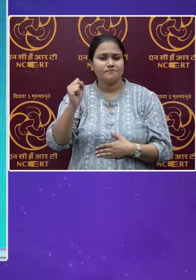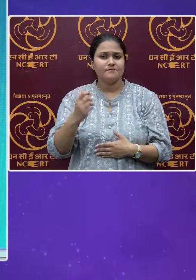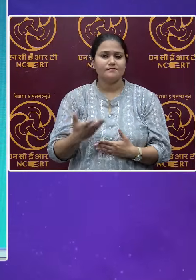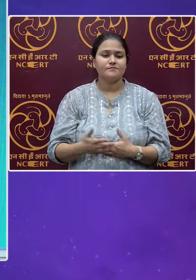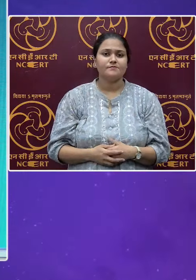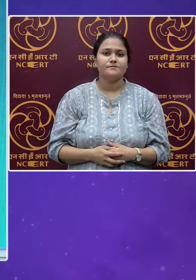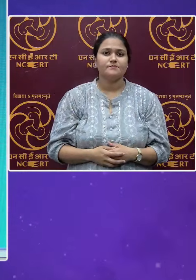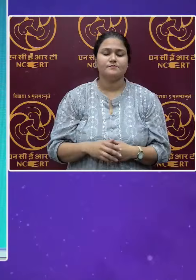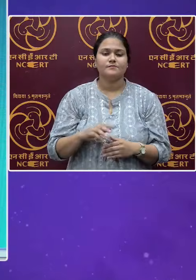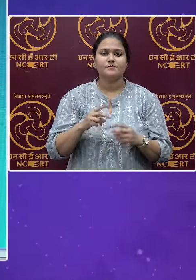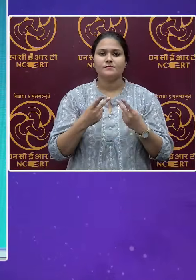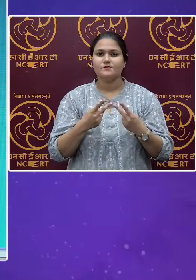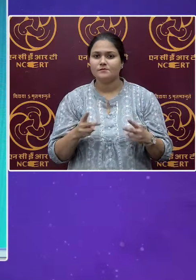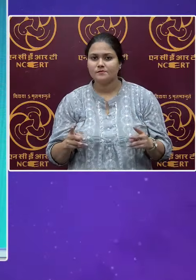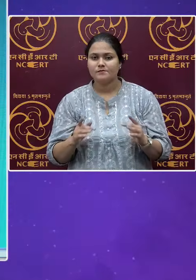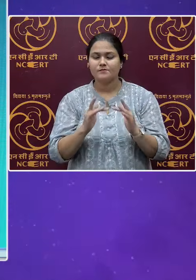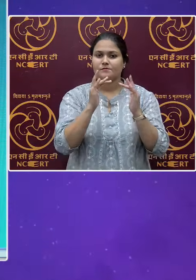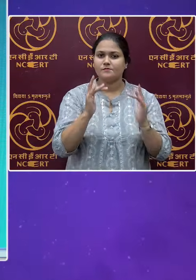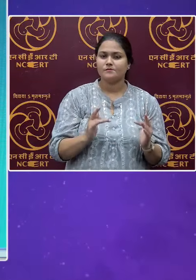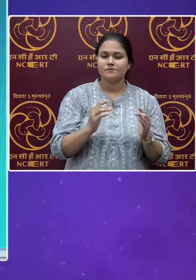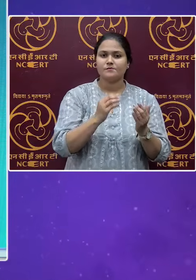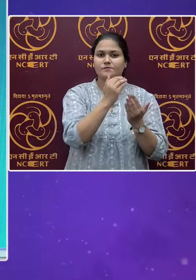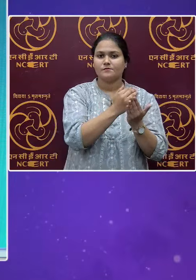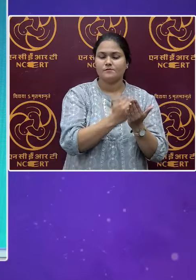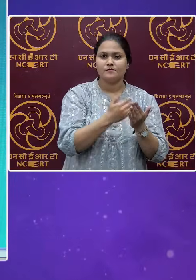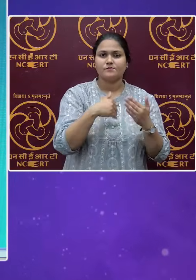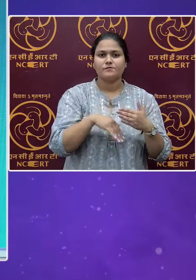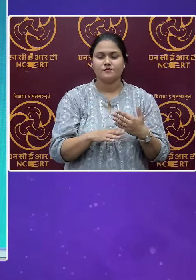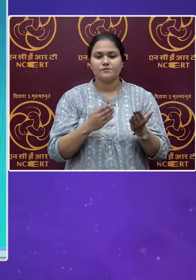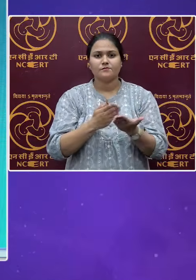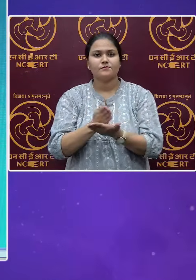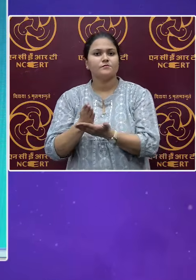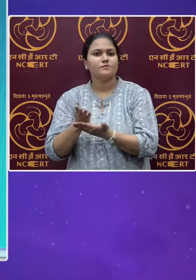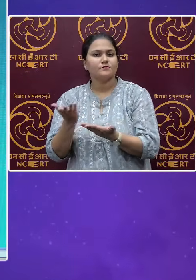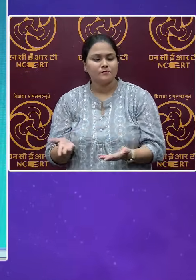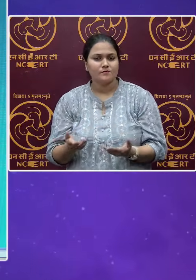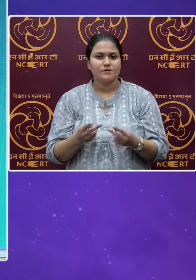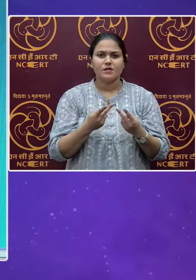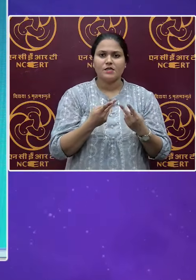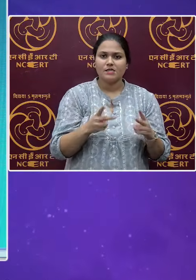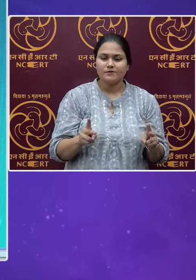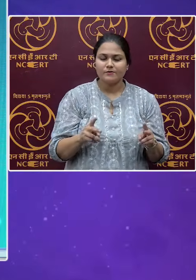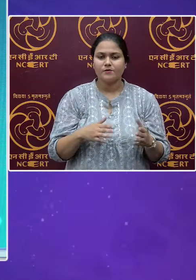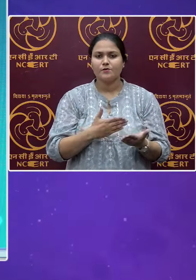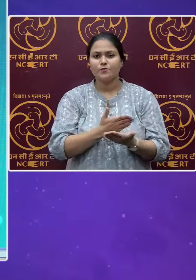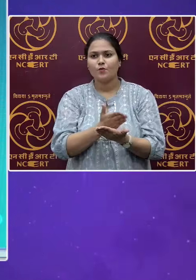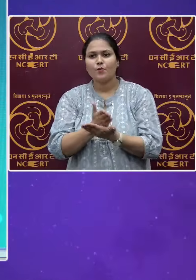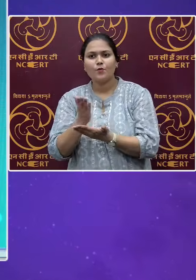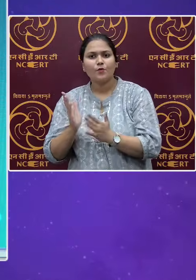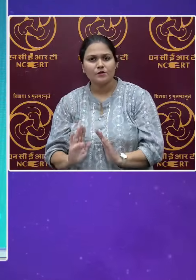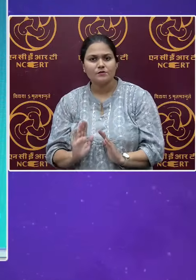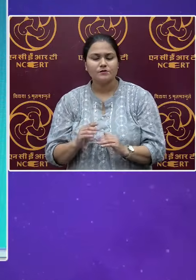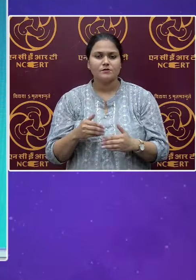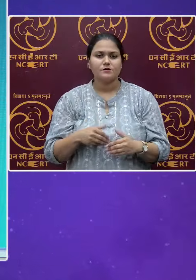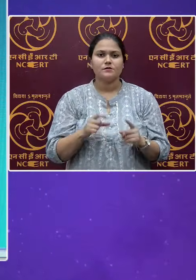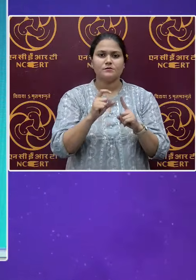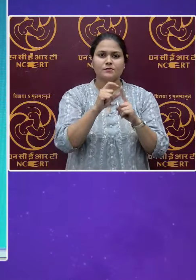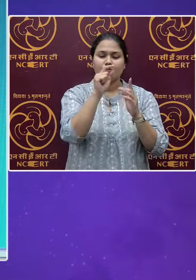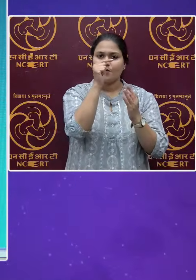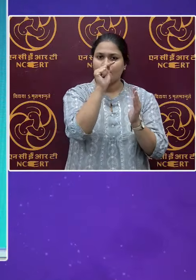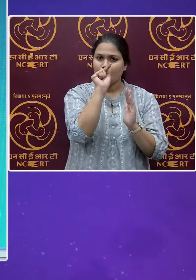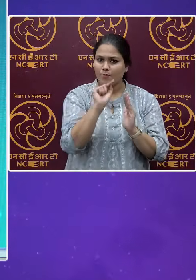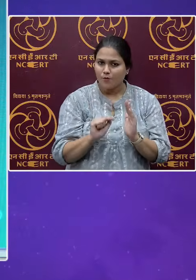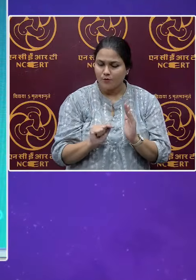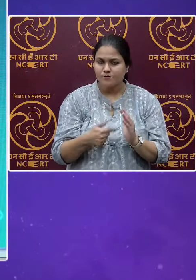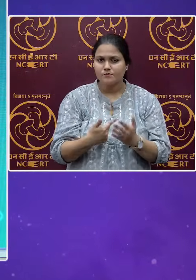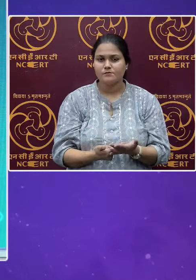various online course platforms and its features, how they all are unique, how they are catering to the policy objectives, how they